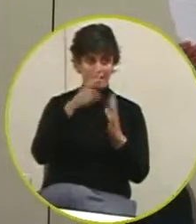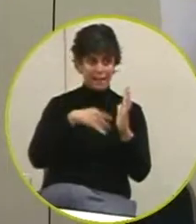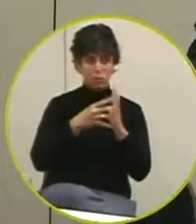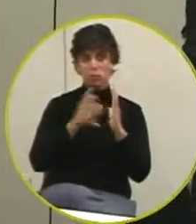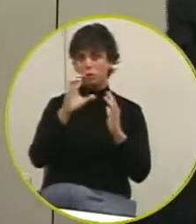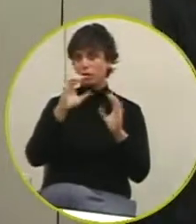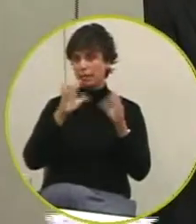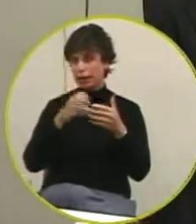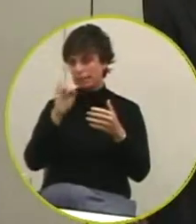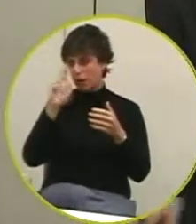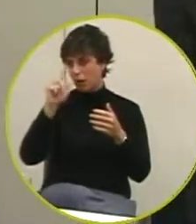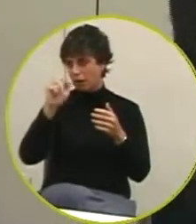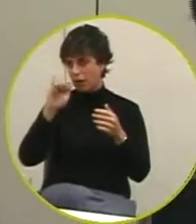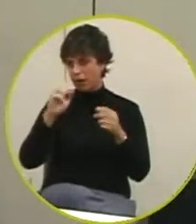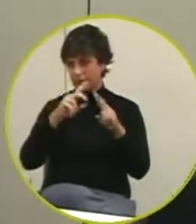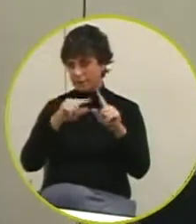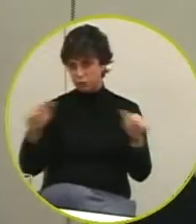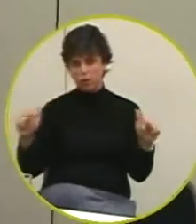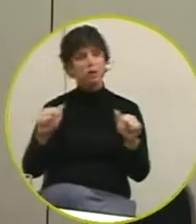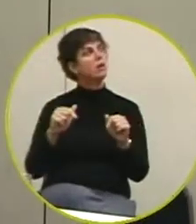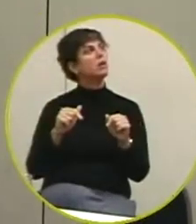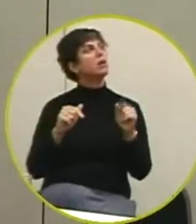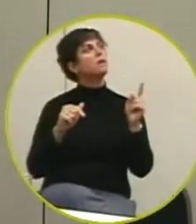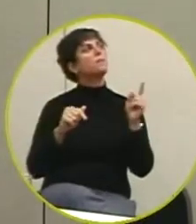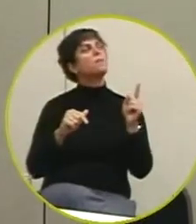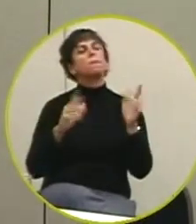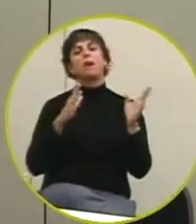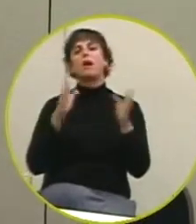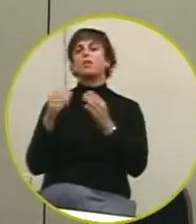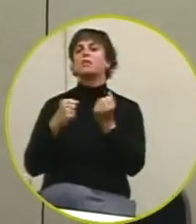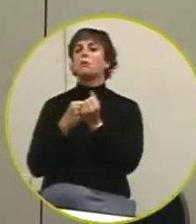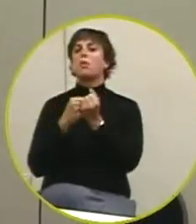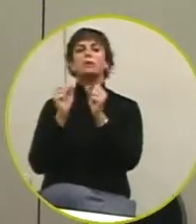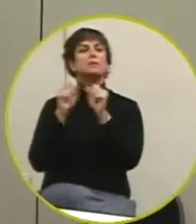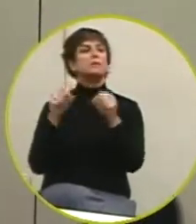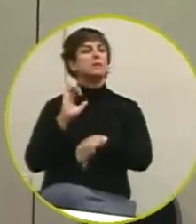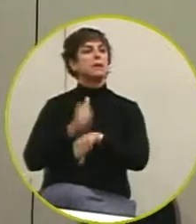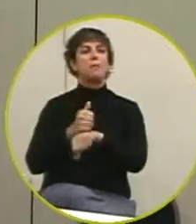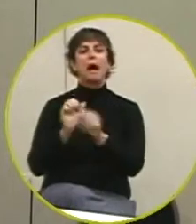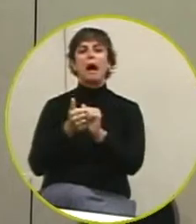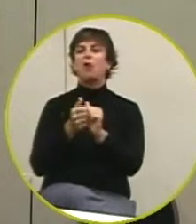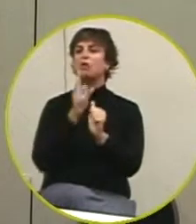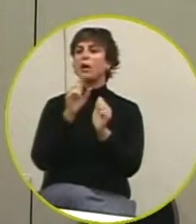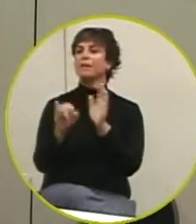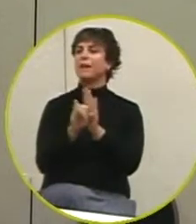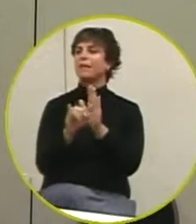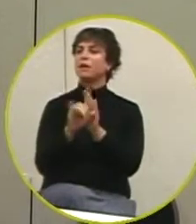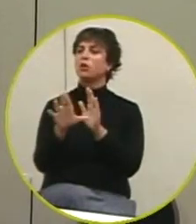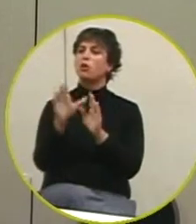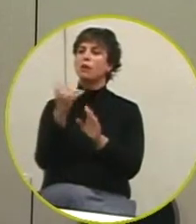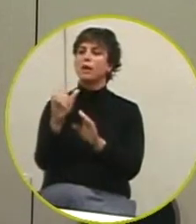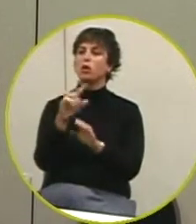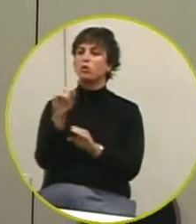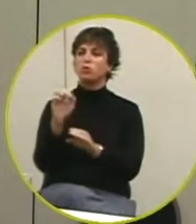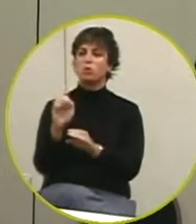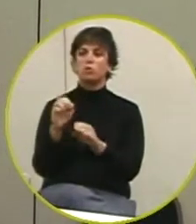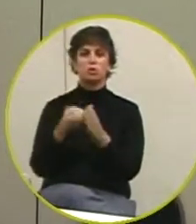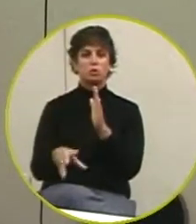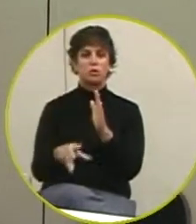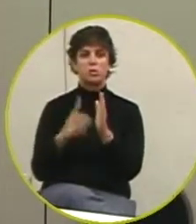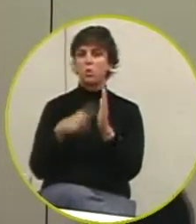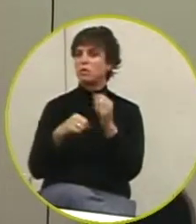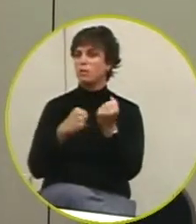class outline, etc.? What are the support systems we have in place? How do you identify your yellow zone students? What supports